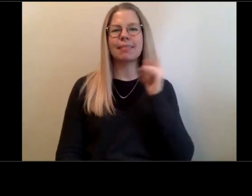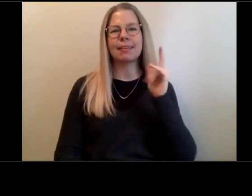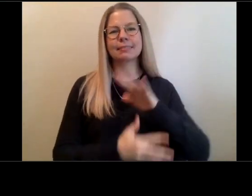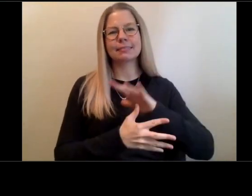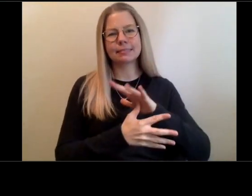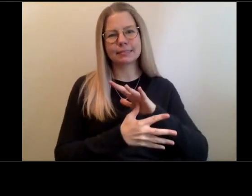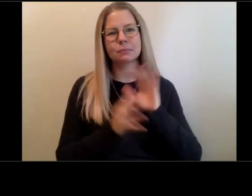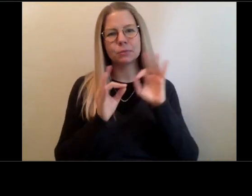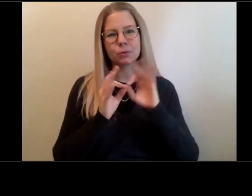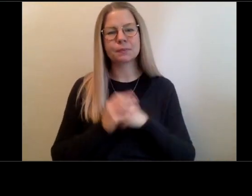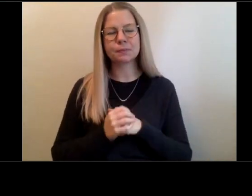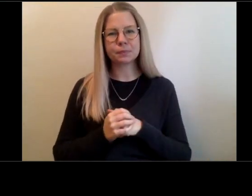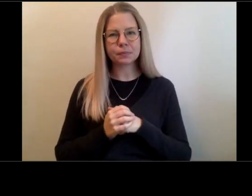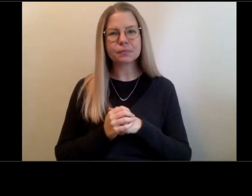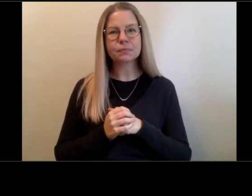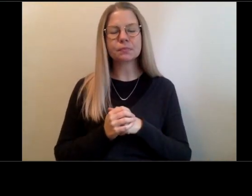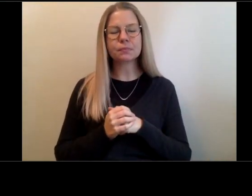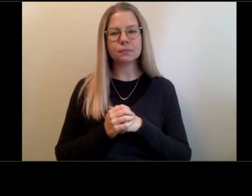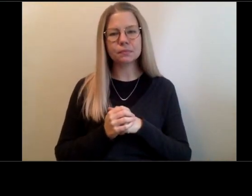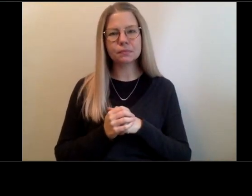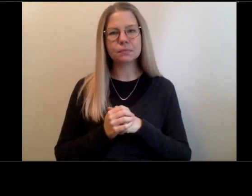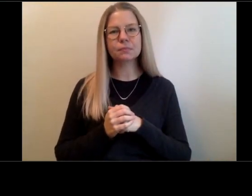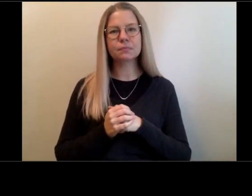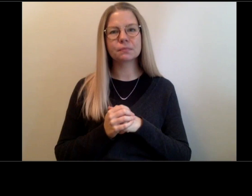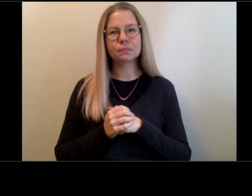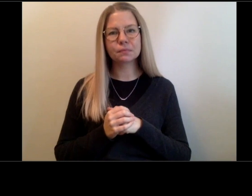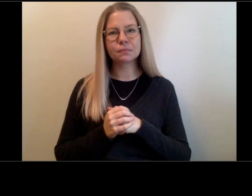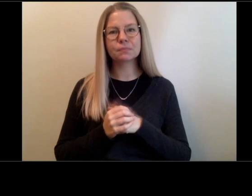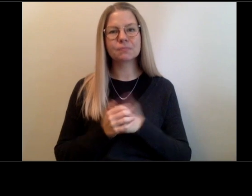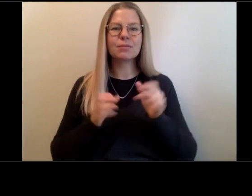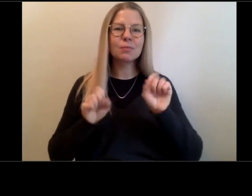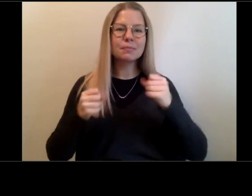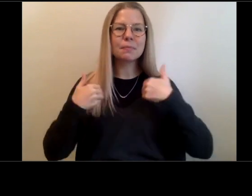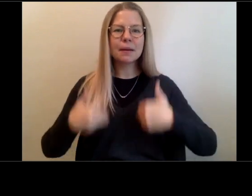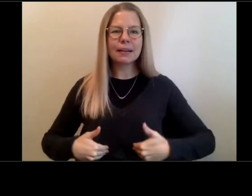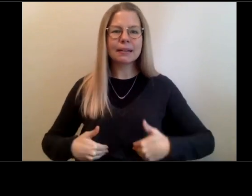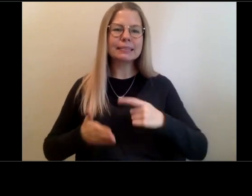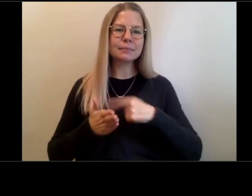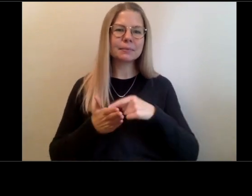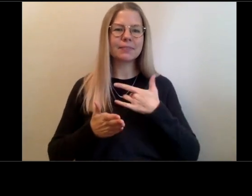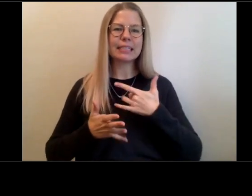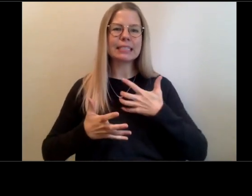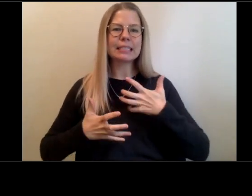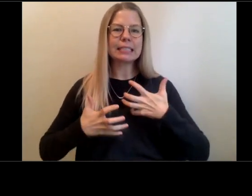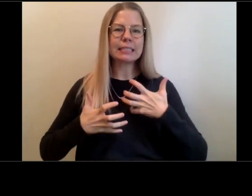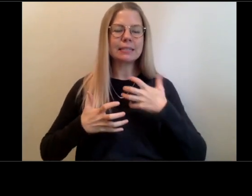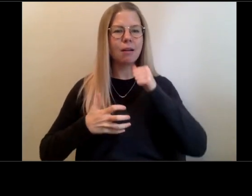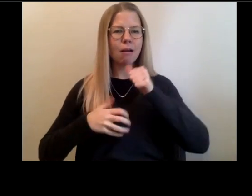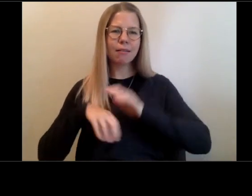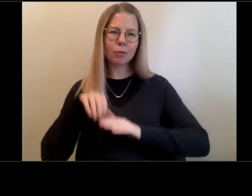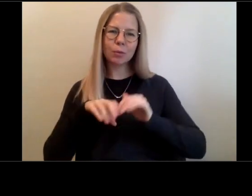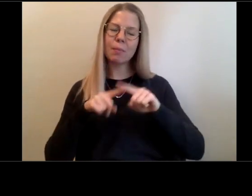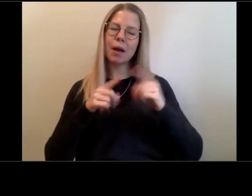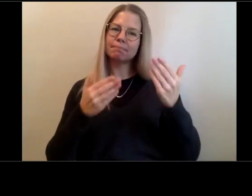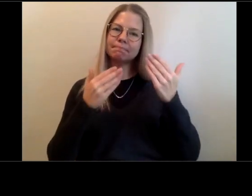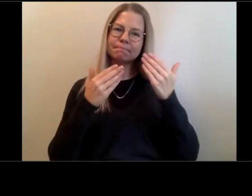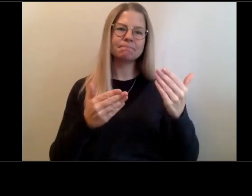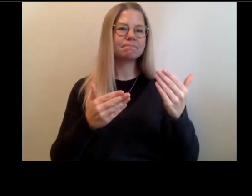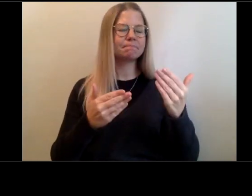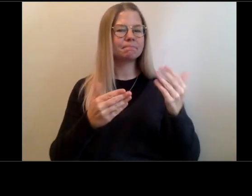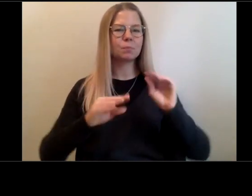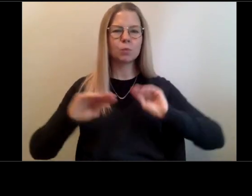taking into account that you may have a little discomfort and doing it anyway. And then personally for me, again,